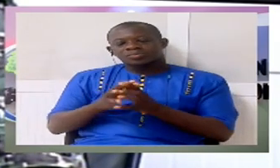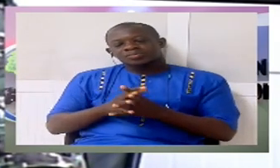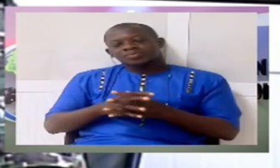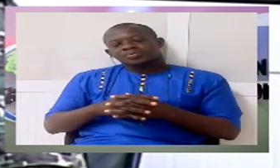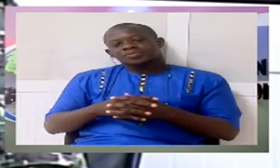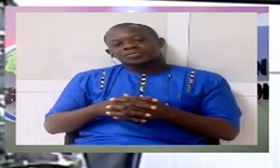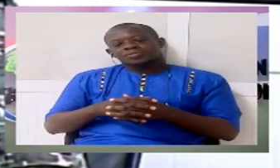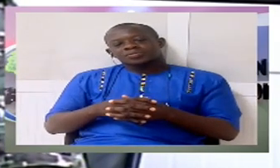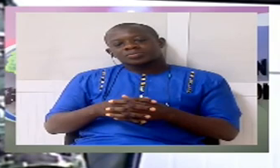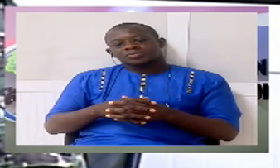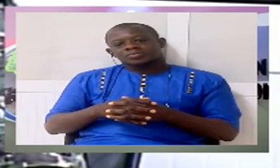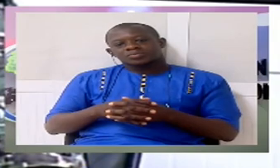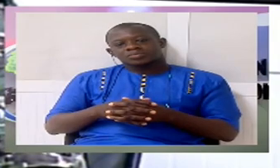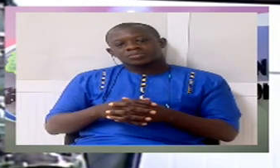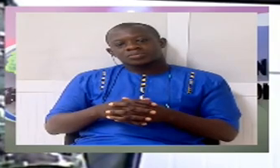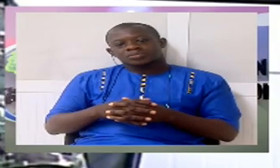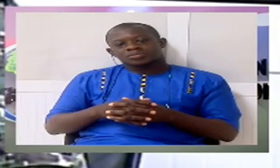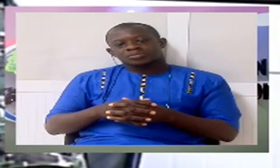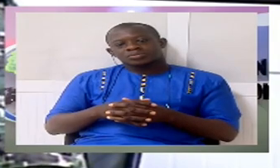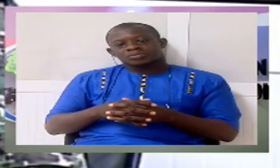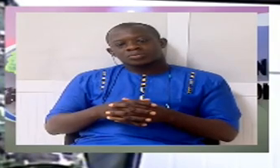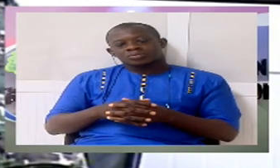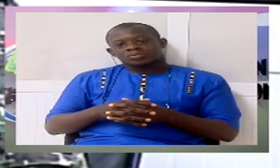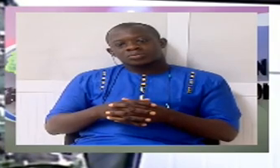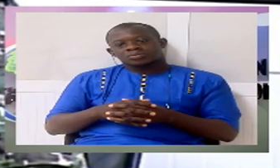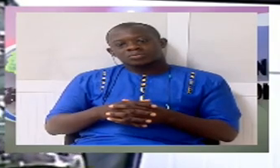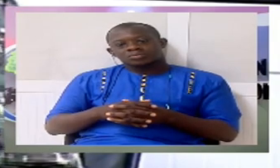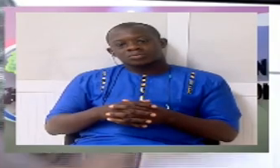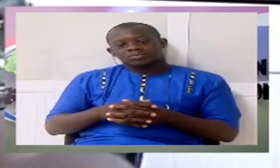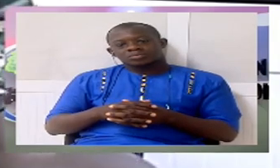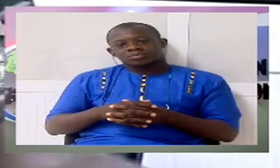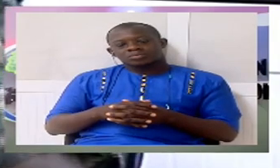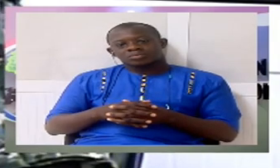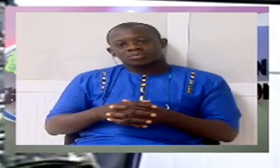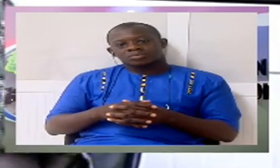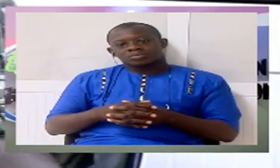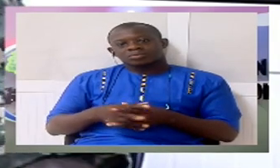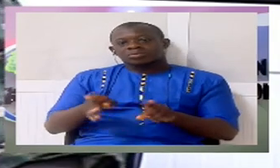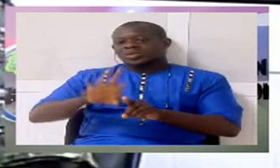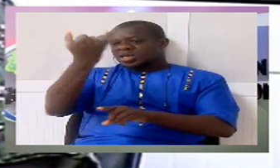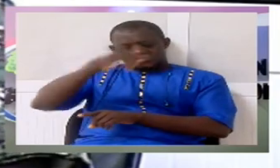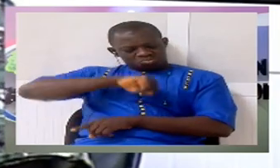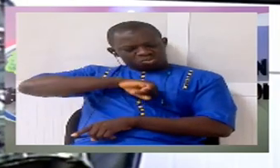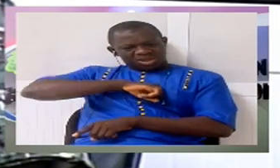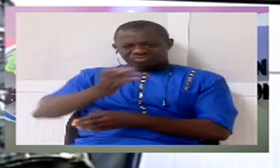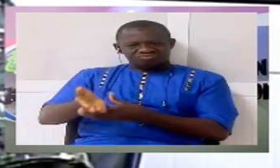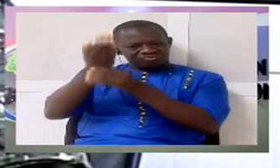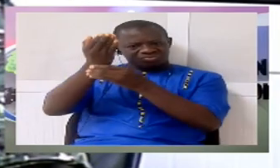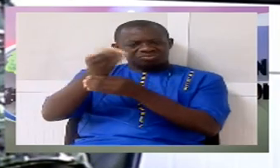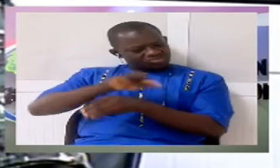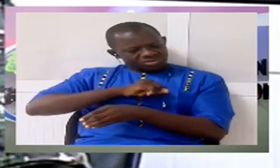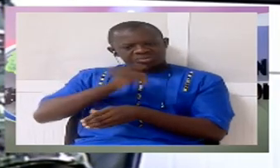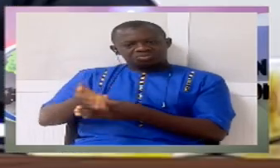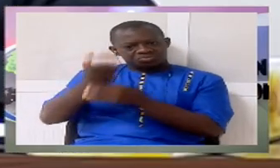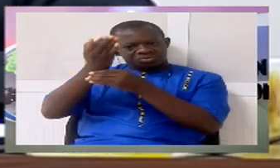fetelon Nigerian bobu ndax di nga wax ne dañ ko reey ci taxaway bi. Yes, but bu mo def ko tay, it's yes, but. It was willful